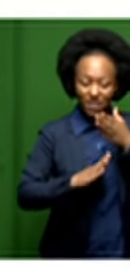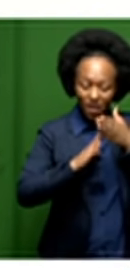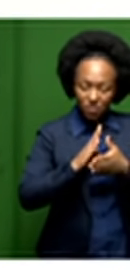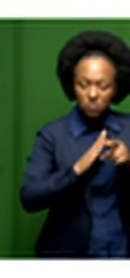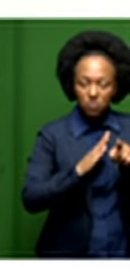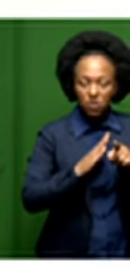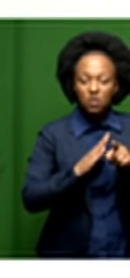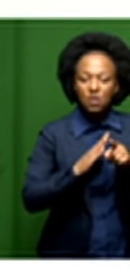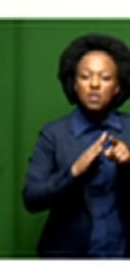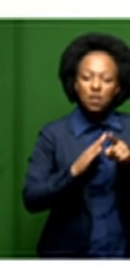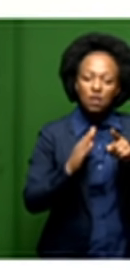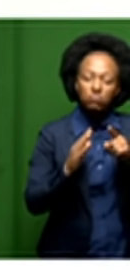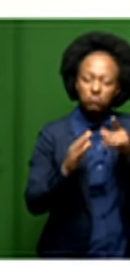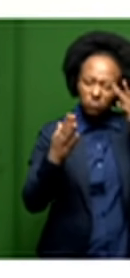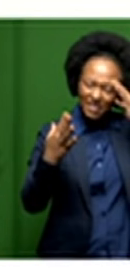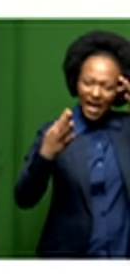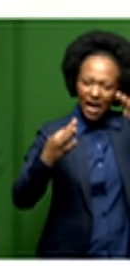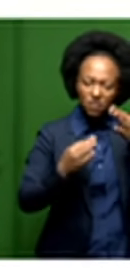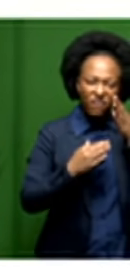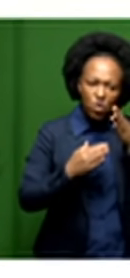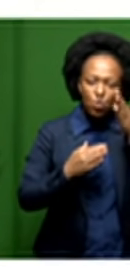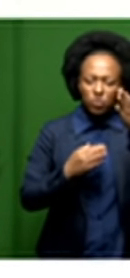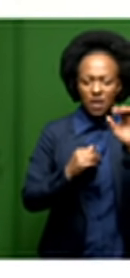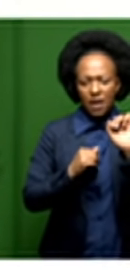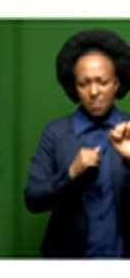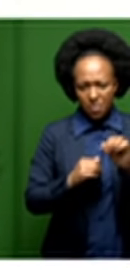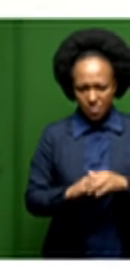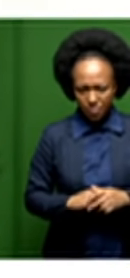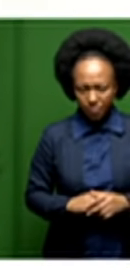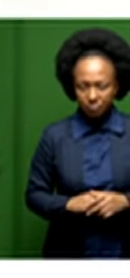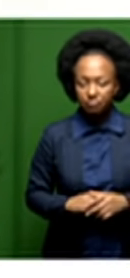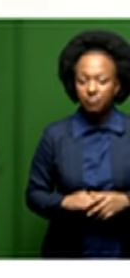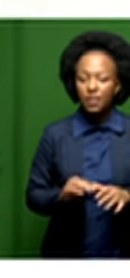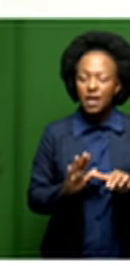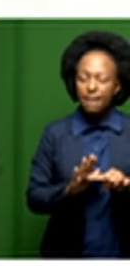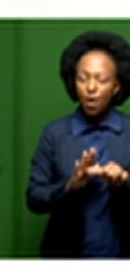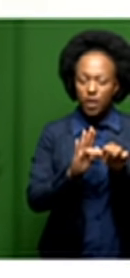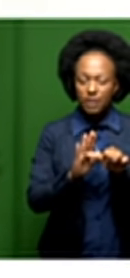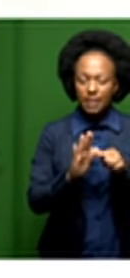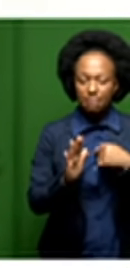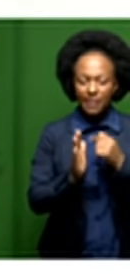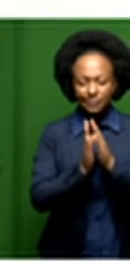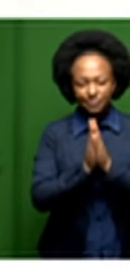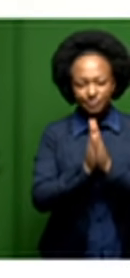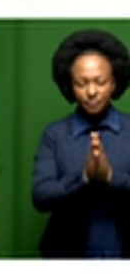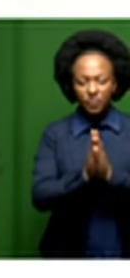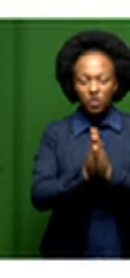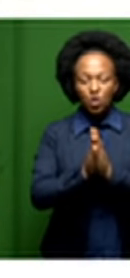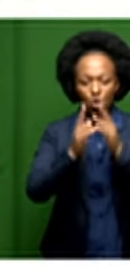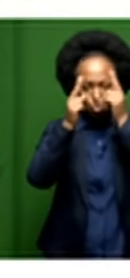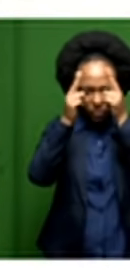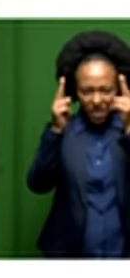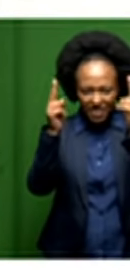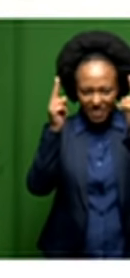day, determine their destiny. But also, more importantly, I would also love to urge tertiary